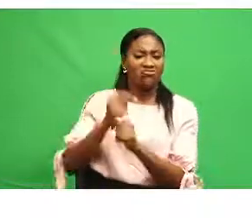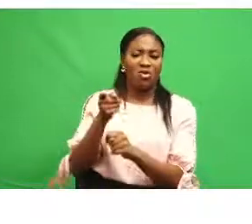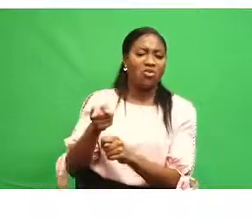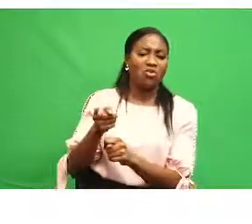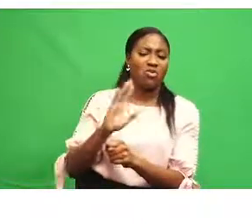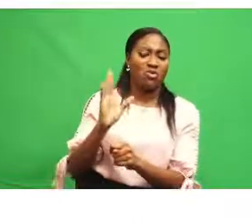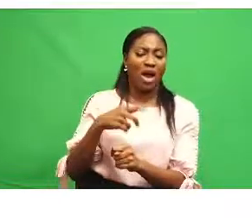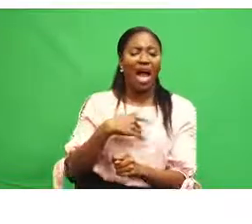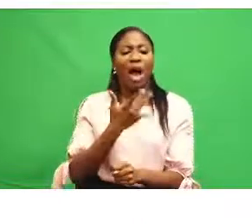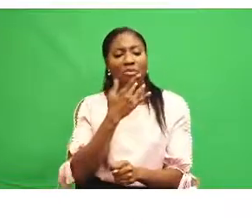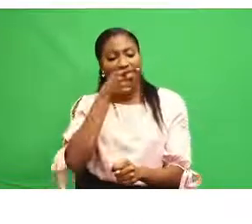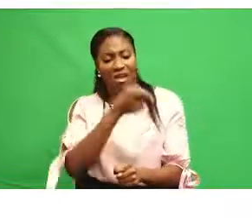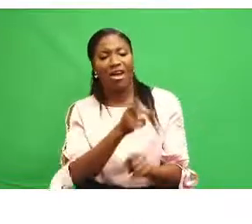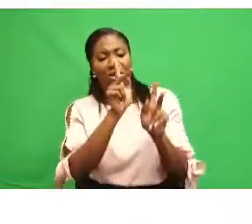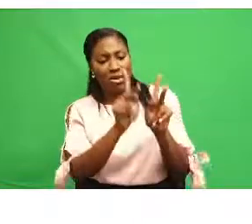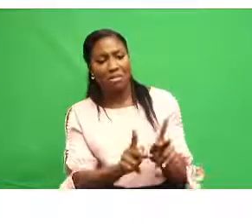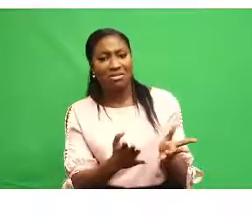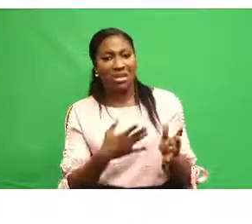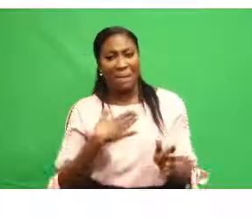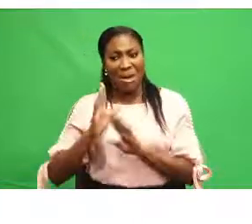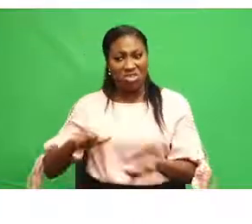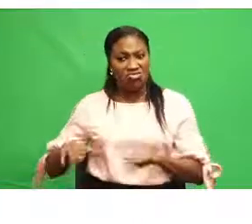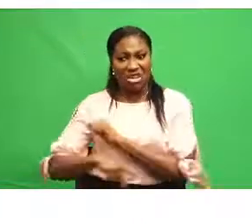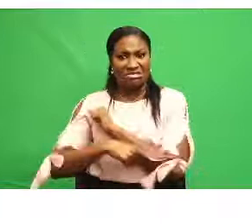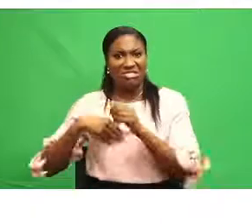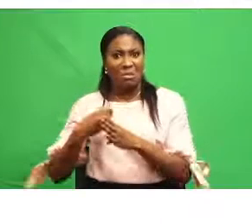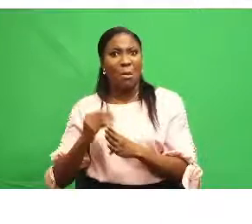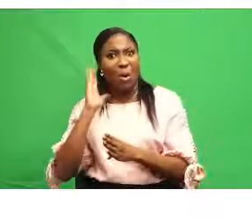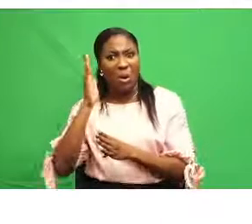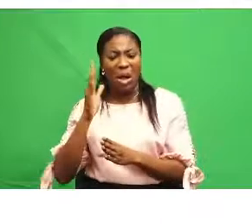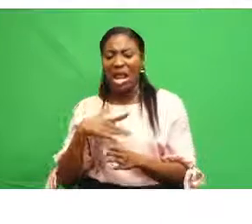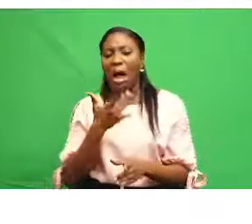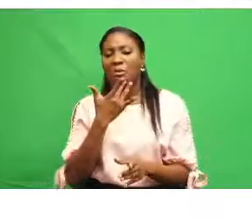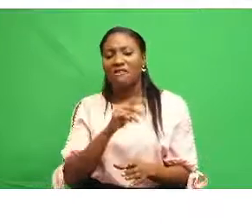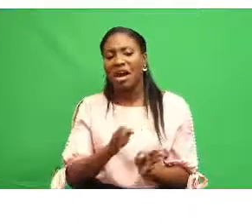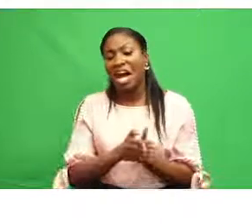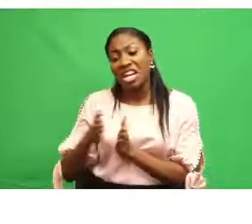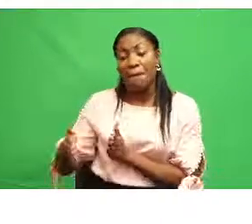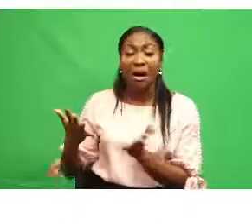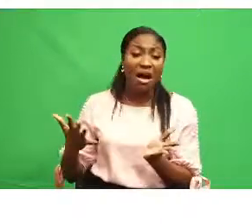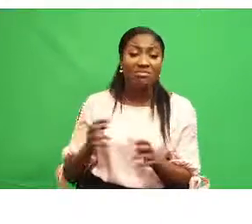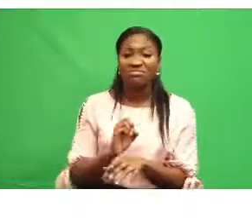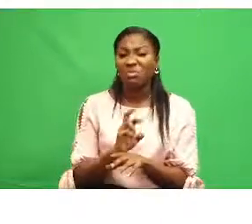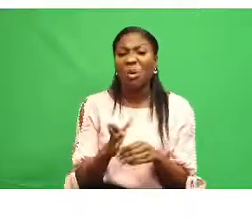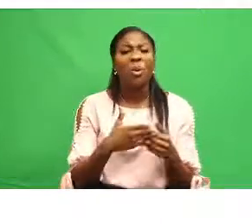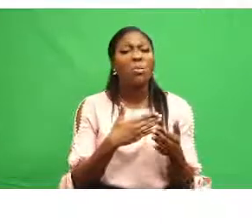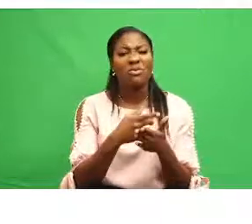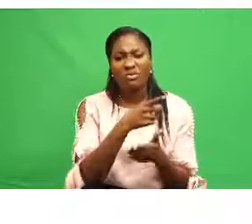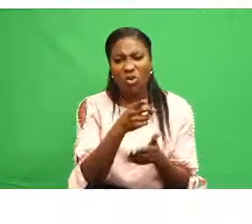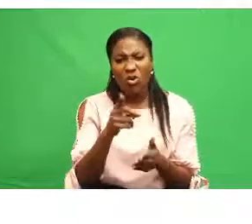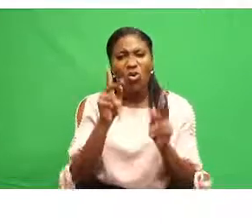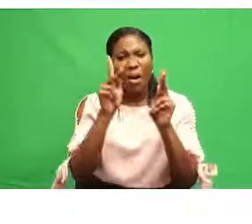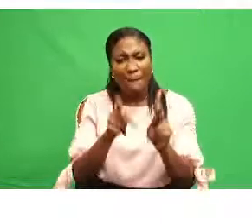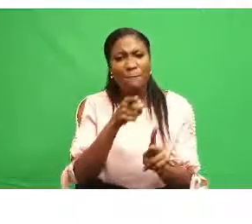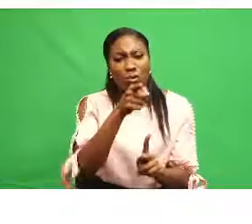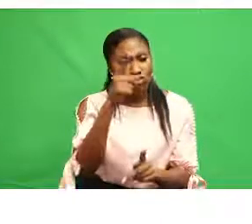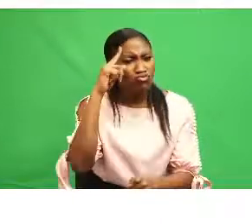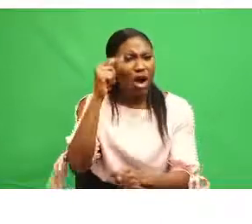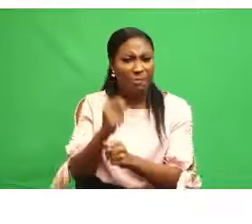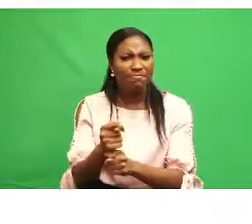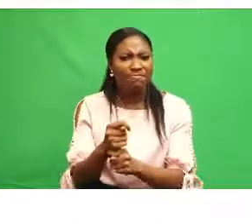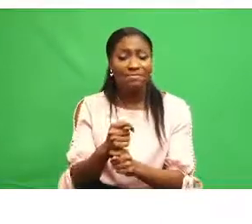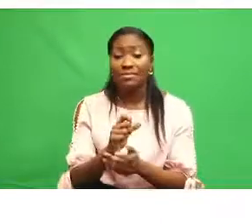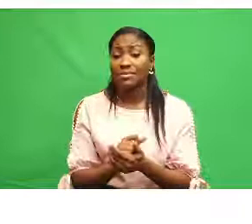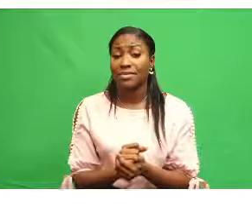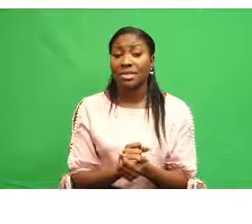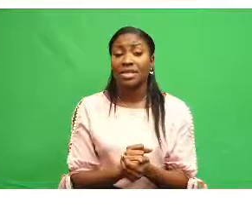that trust in the hands of their children. When an applicant or